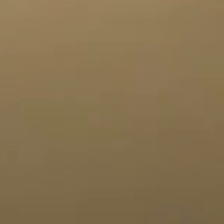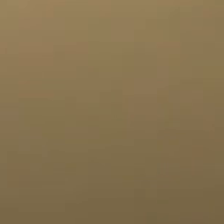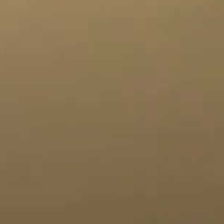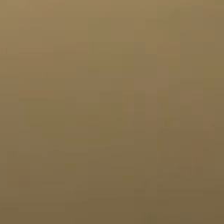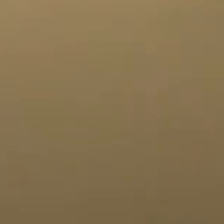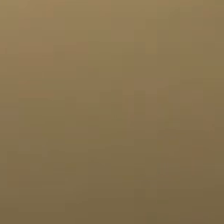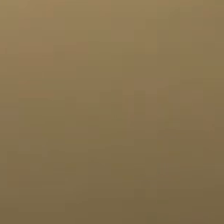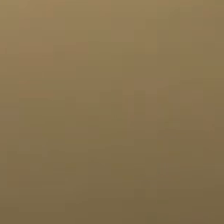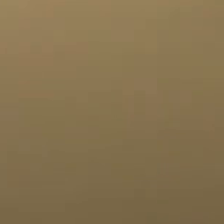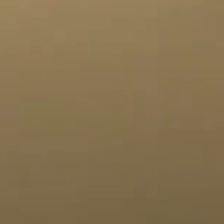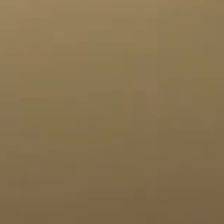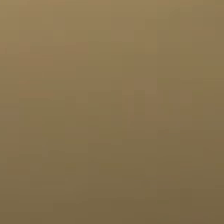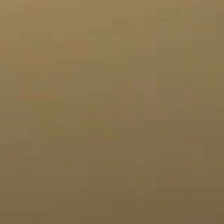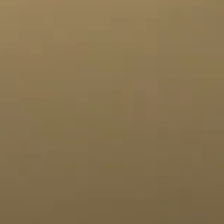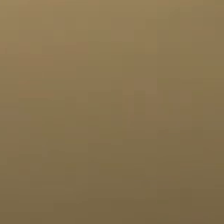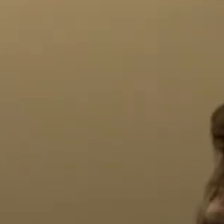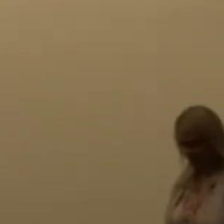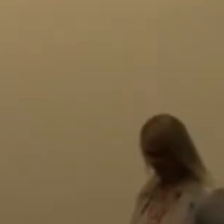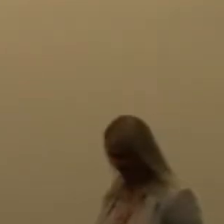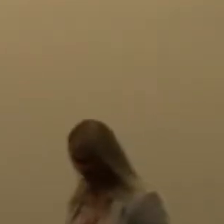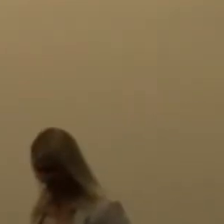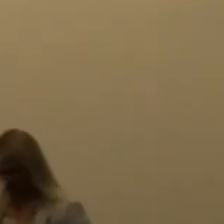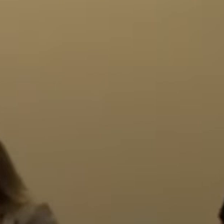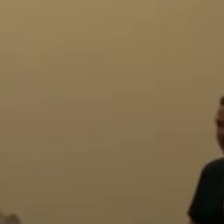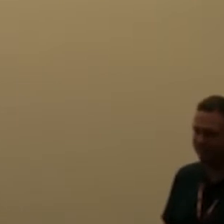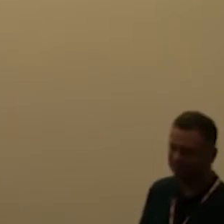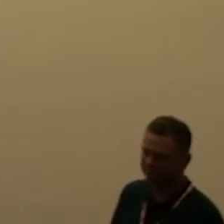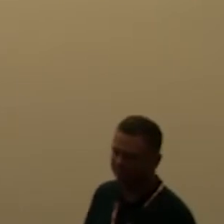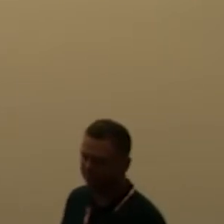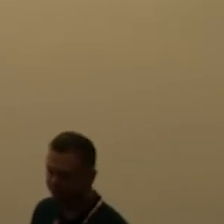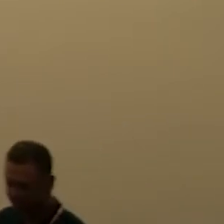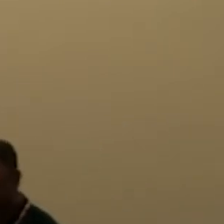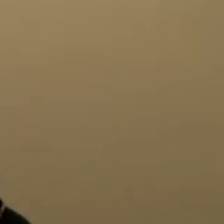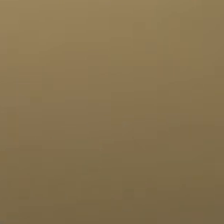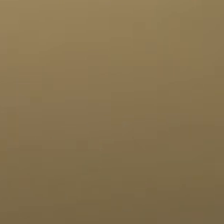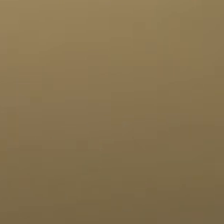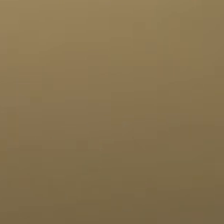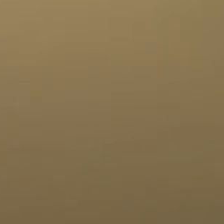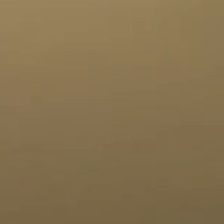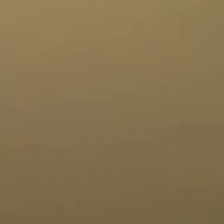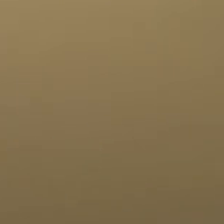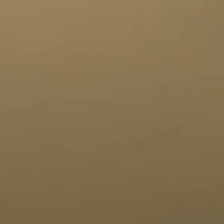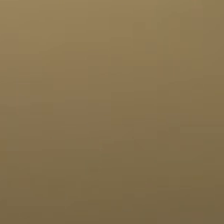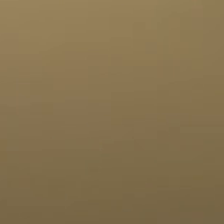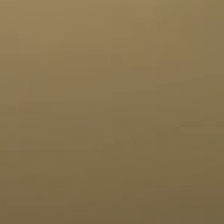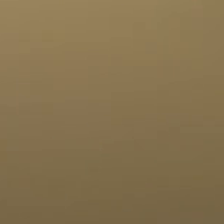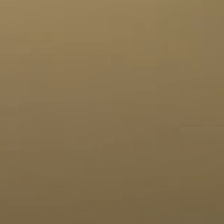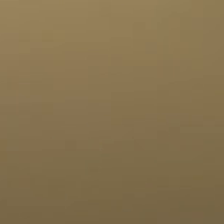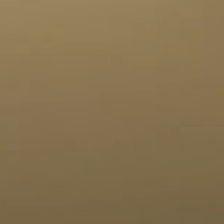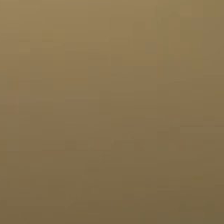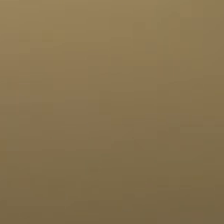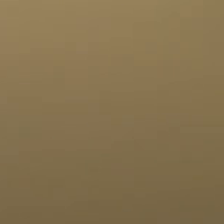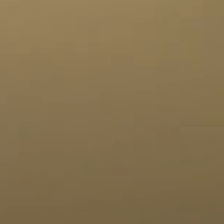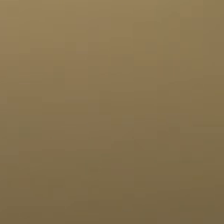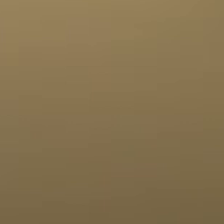Brilliant. Well, thank you so much for joining us here today, guys. I really appreciate you taking the time to do so. And while we are saying thank